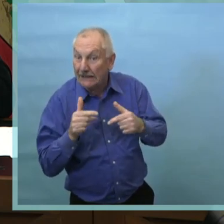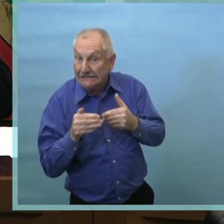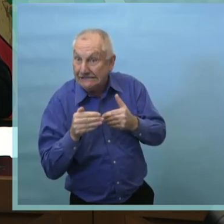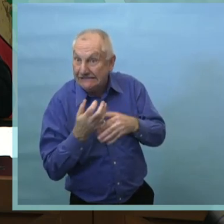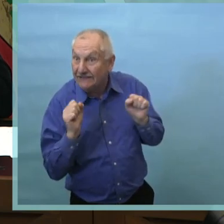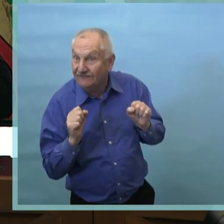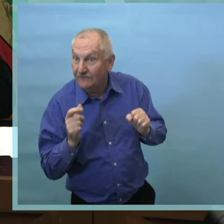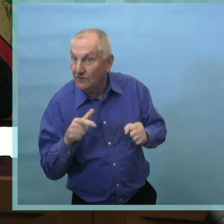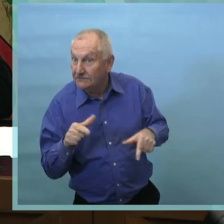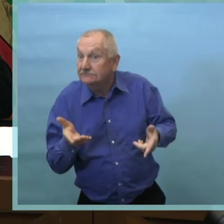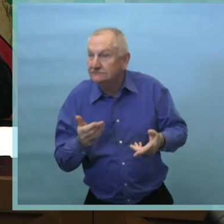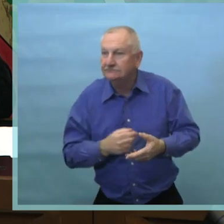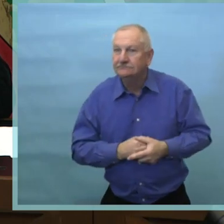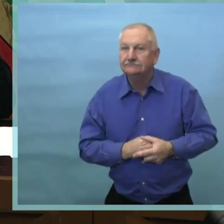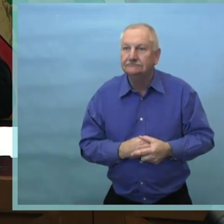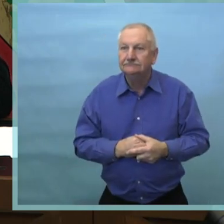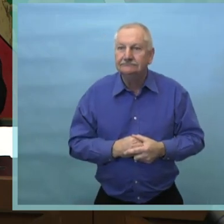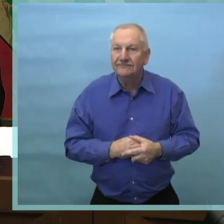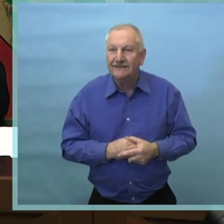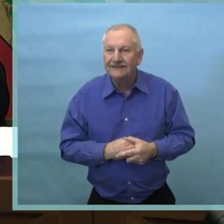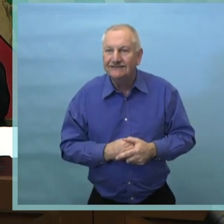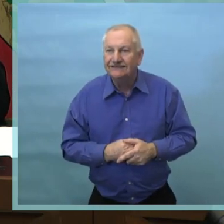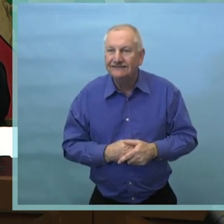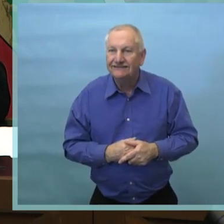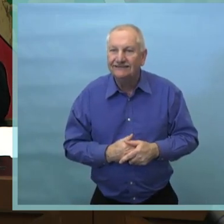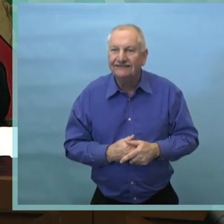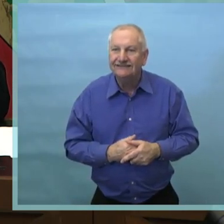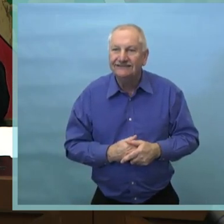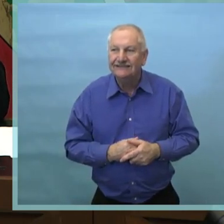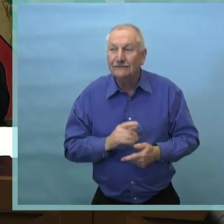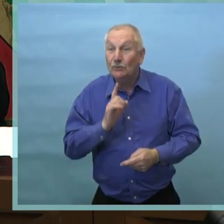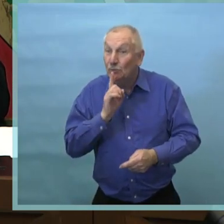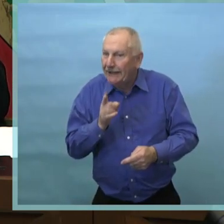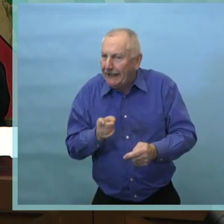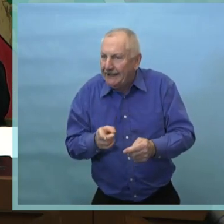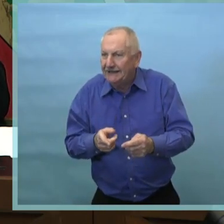You know what? I could always just ring a bell for you on my desk, but